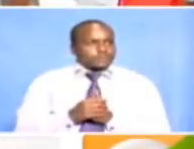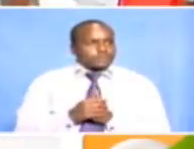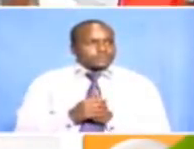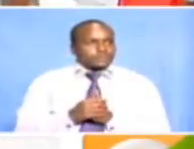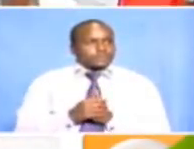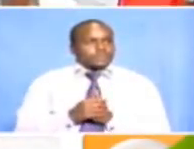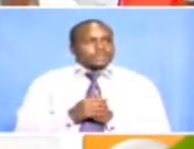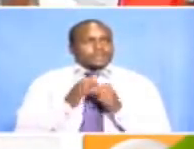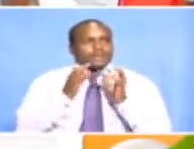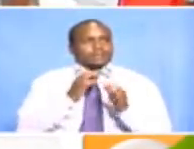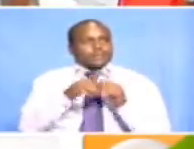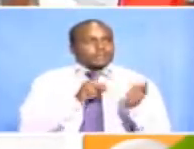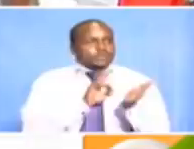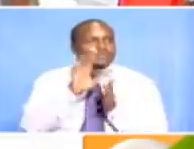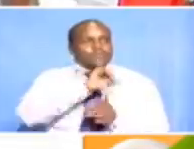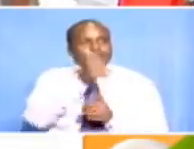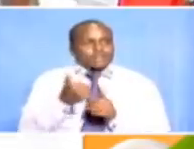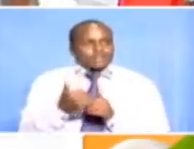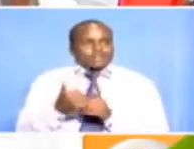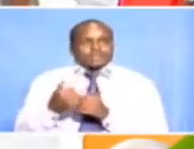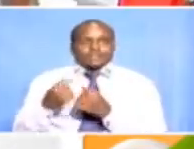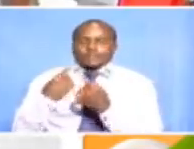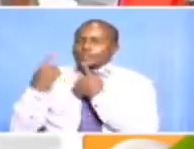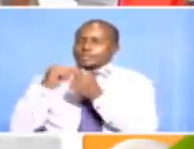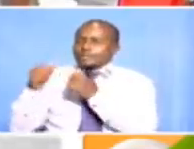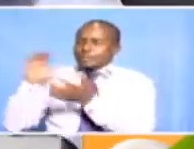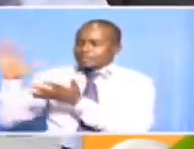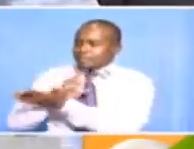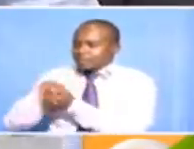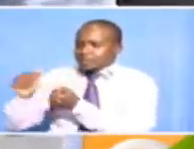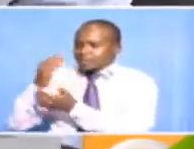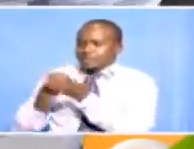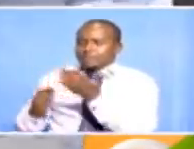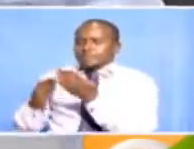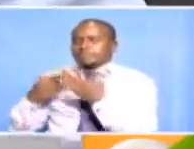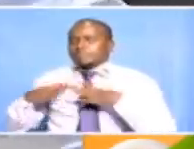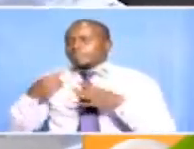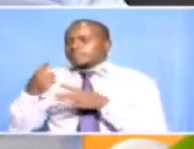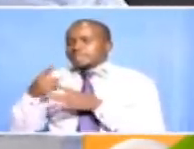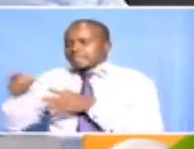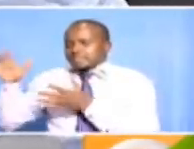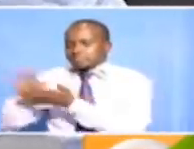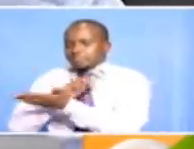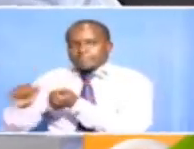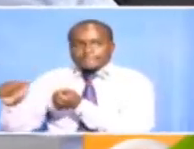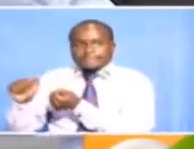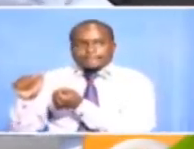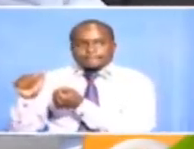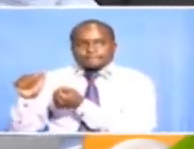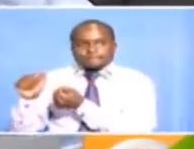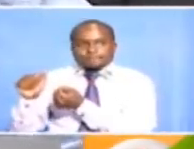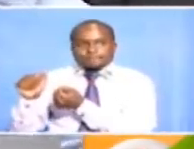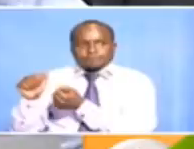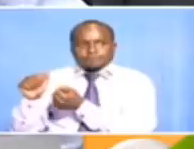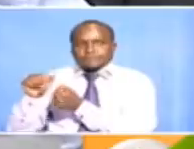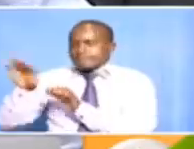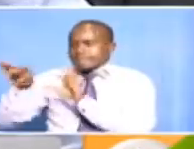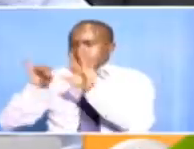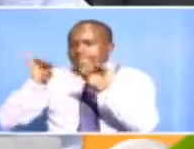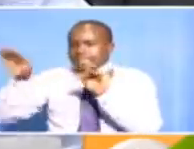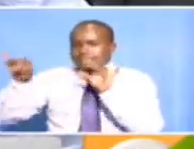Sawa. A moment ago you talked about demolitions. Yes. And there are some critics of yours who say that these demolitions are